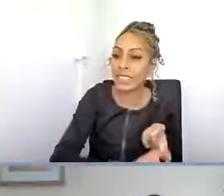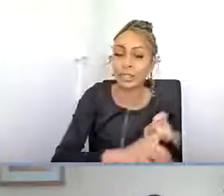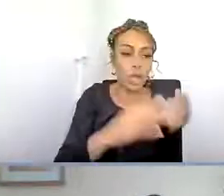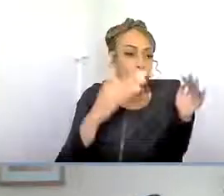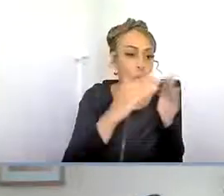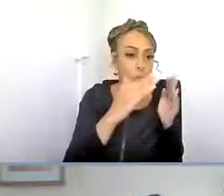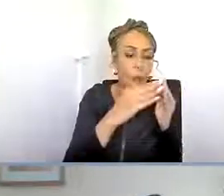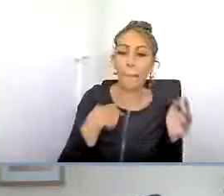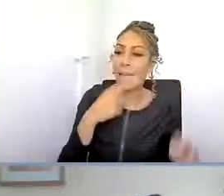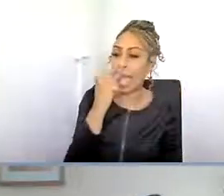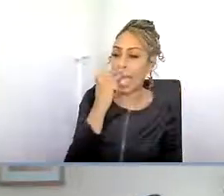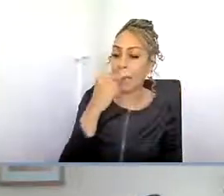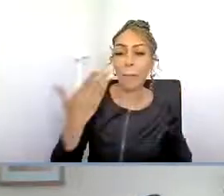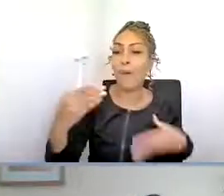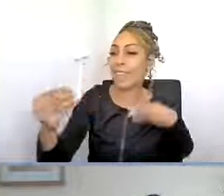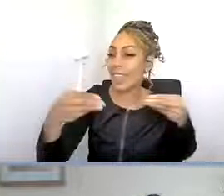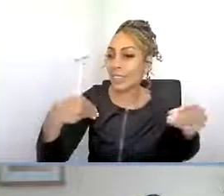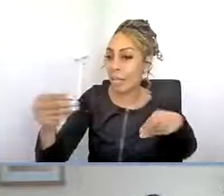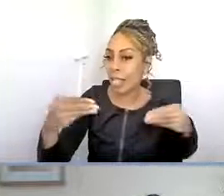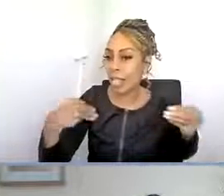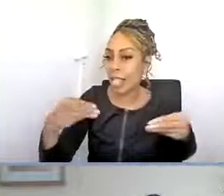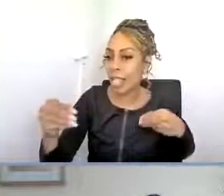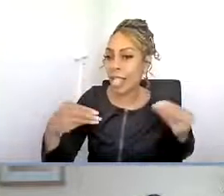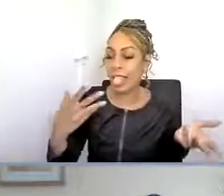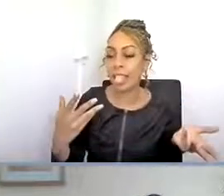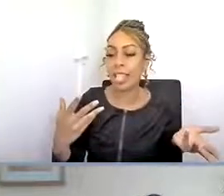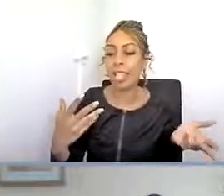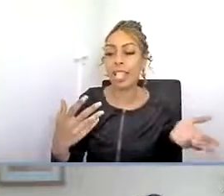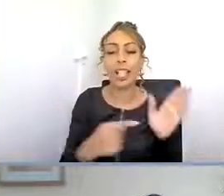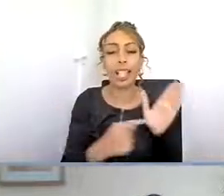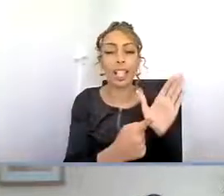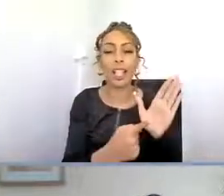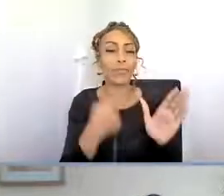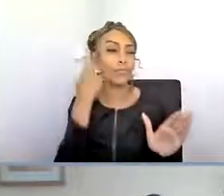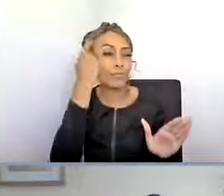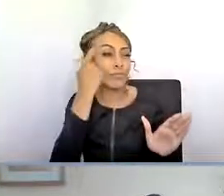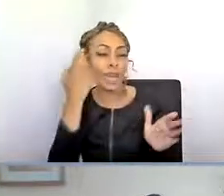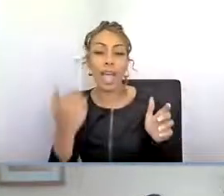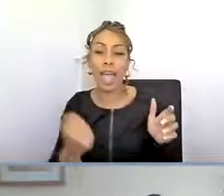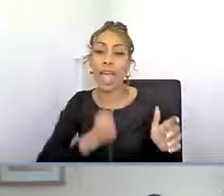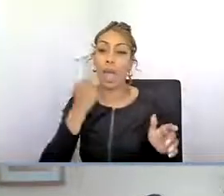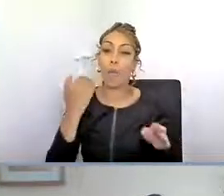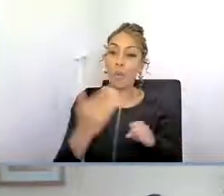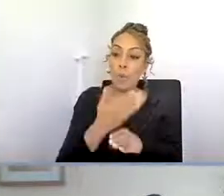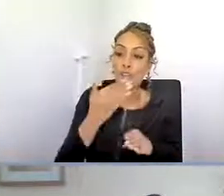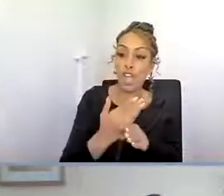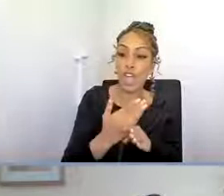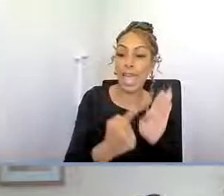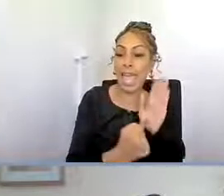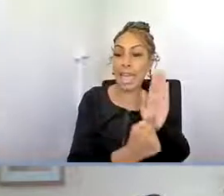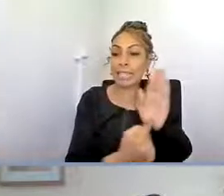to become more flexible and about thinking about our works and the